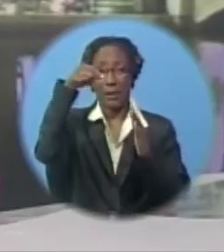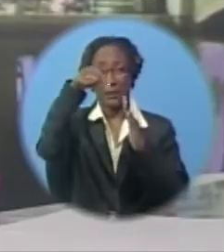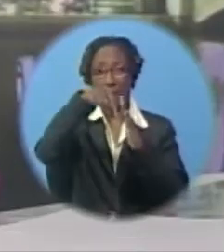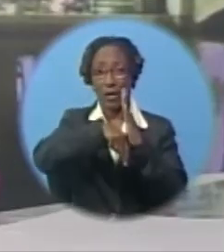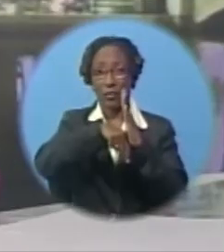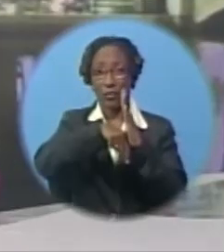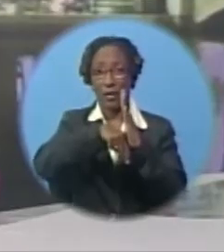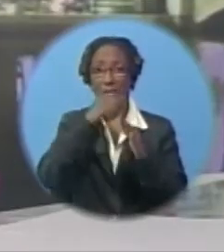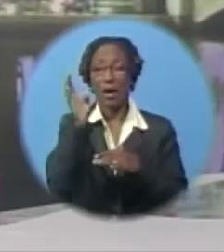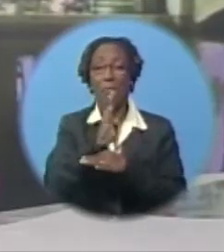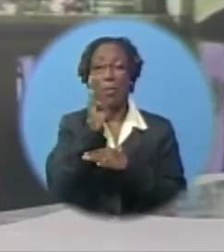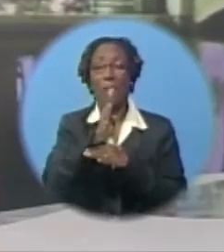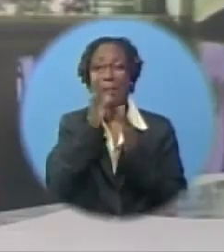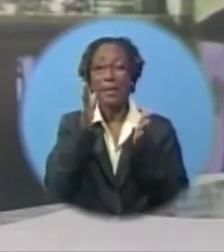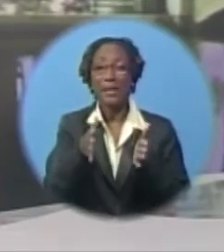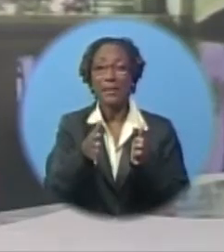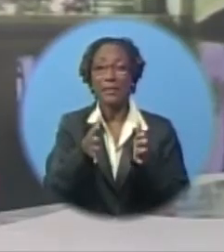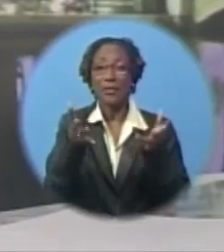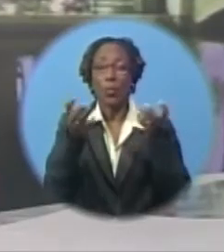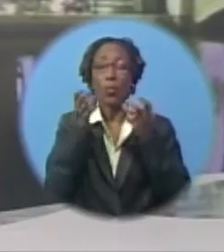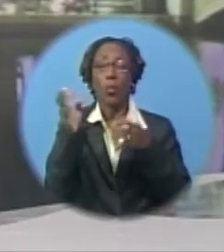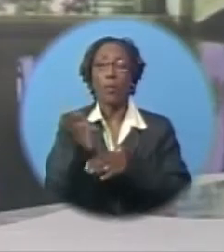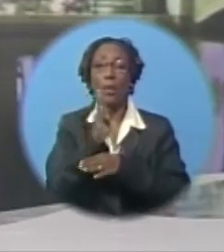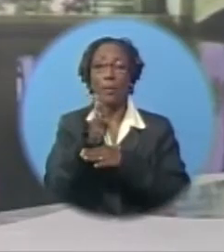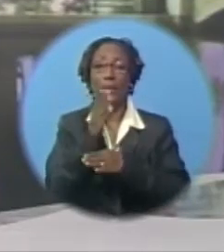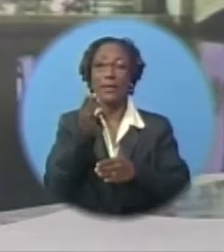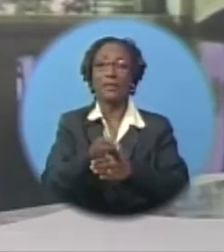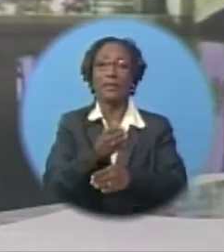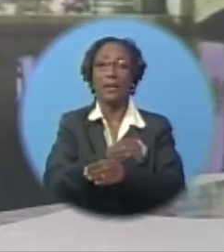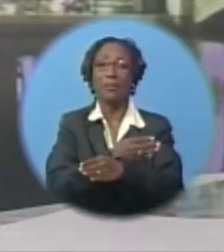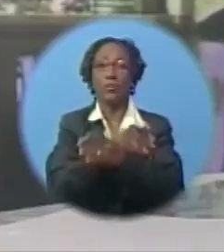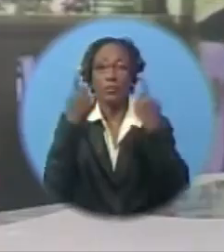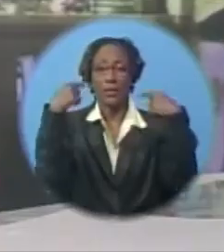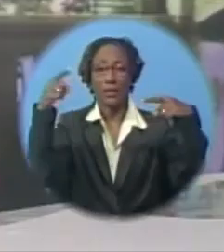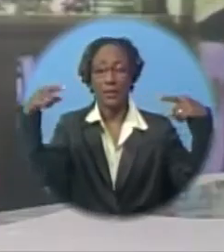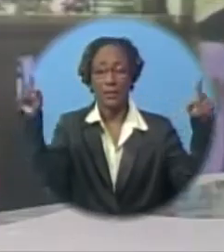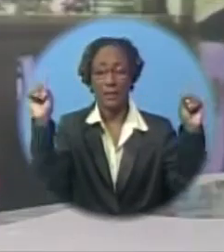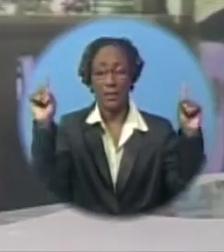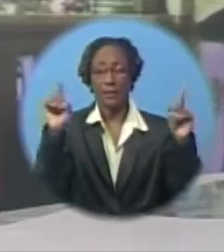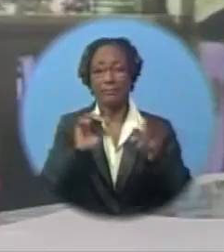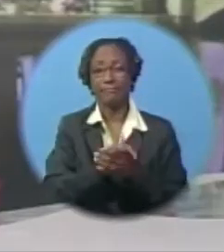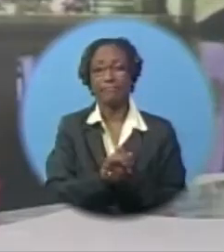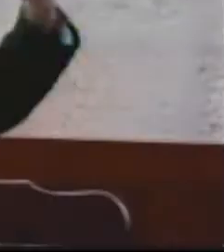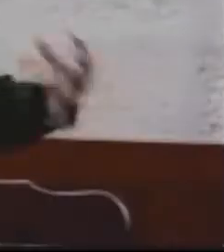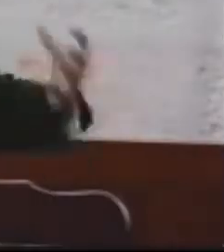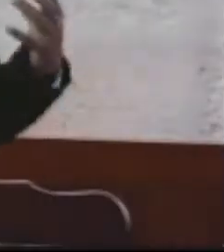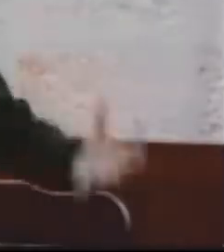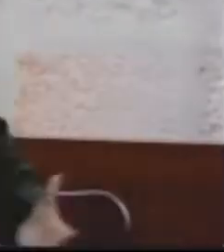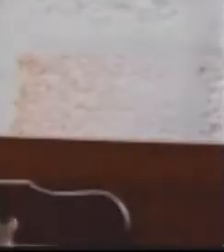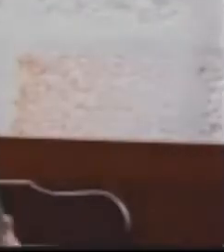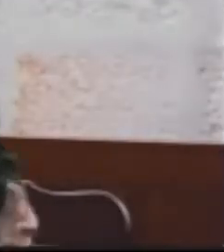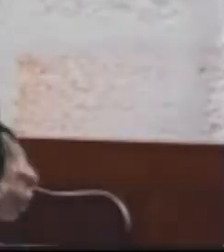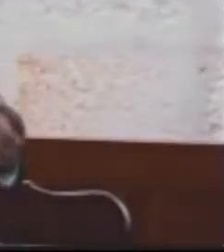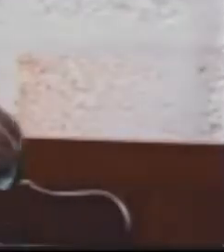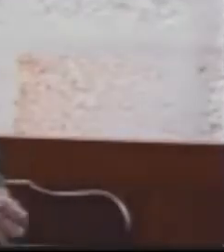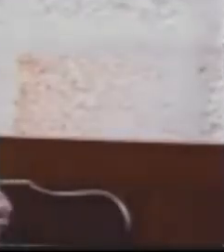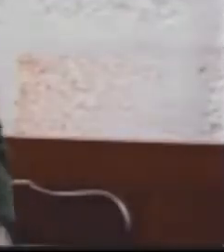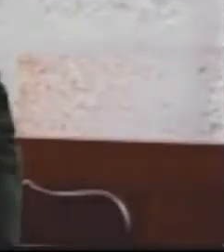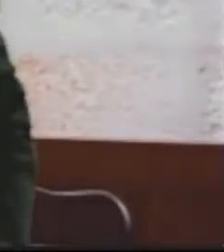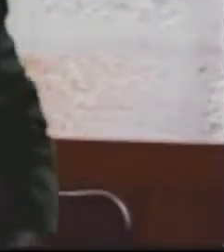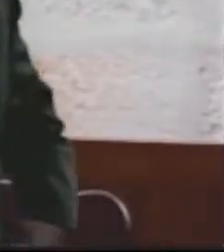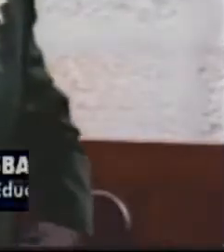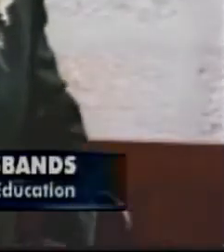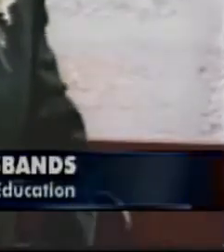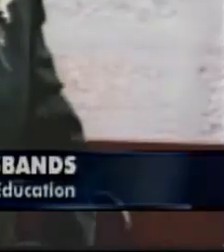Barbadians are key to the island's success and the necessary investments must be made. It is not going to drop from